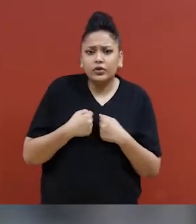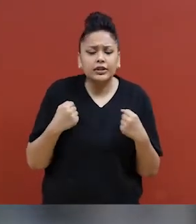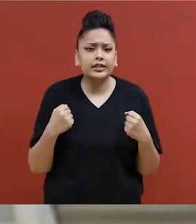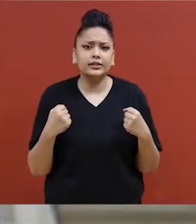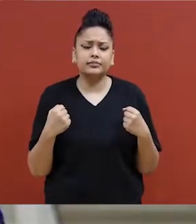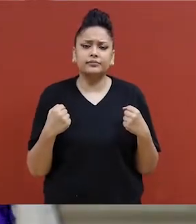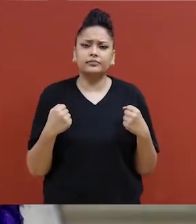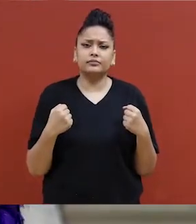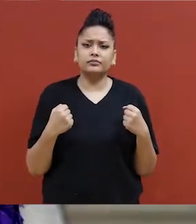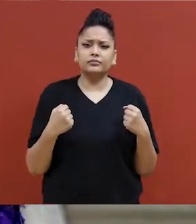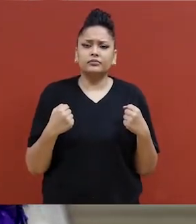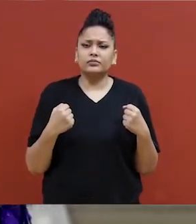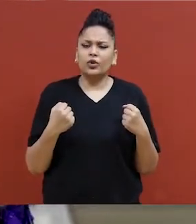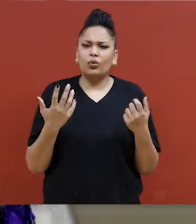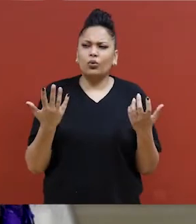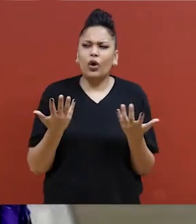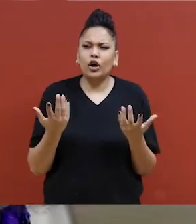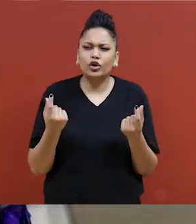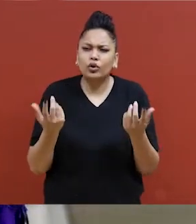to you?